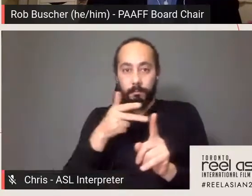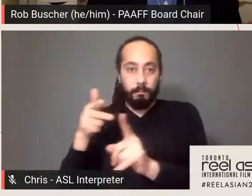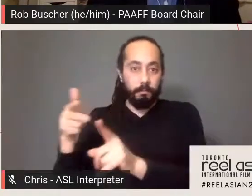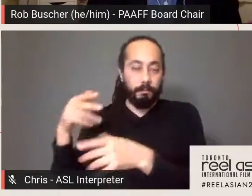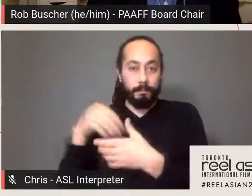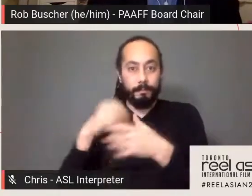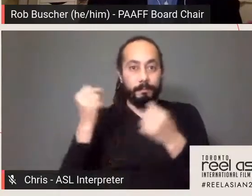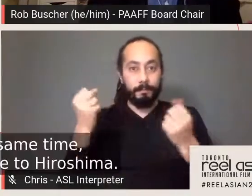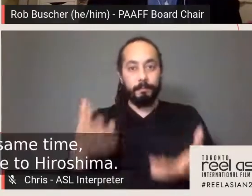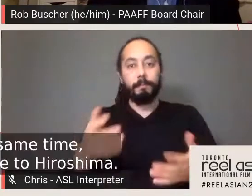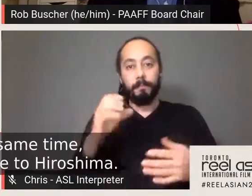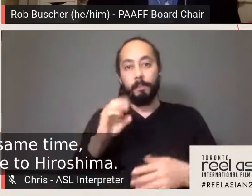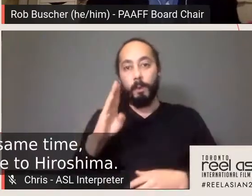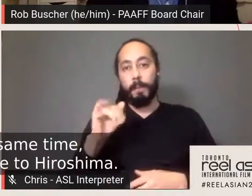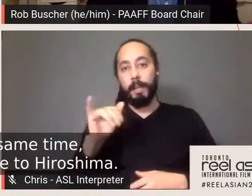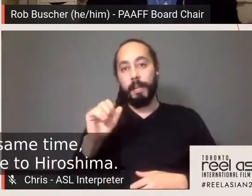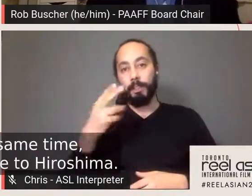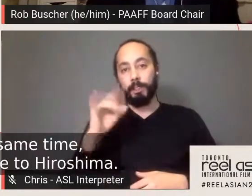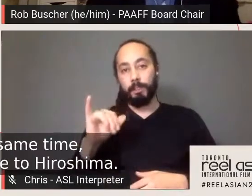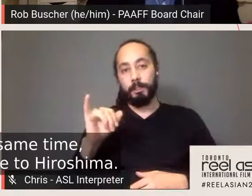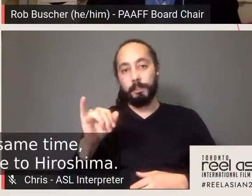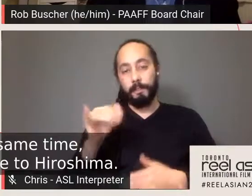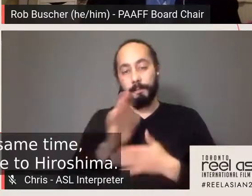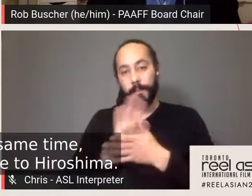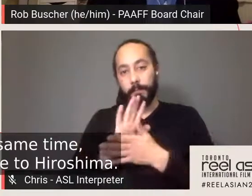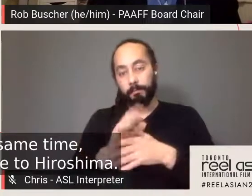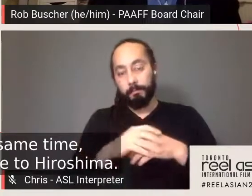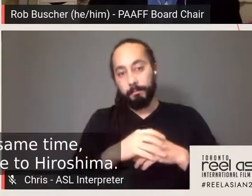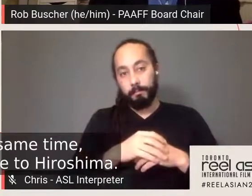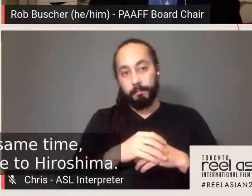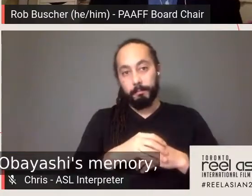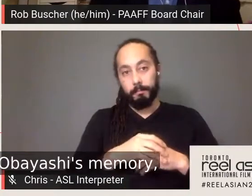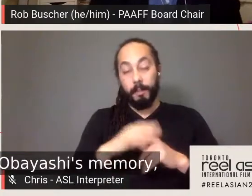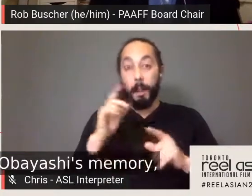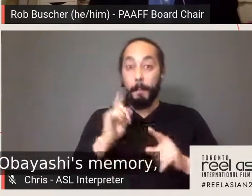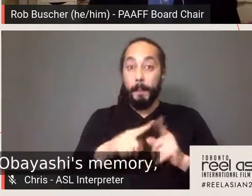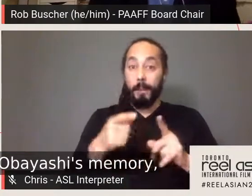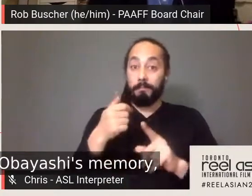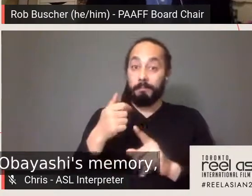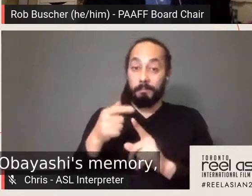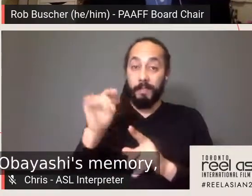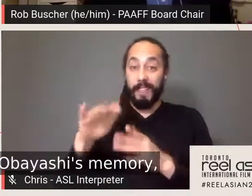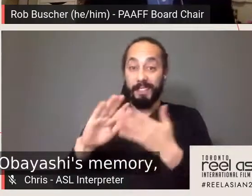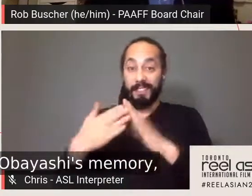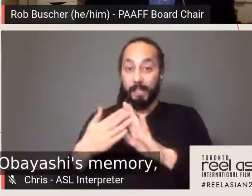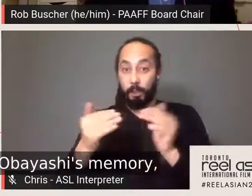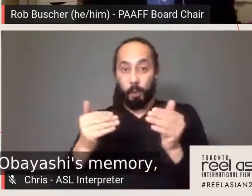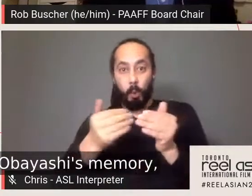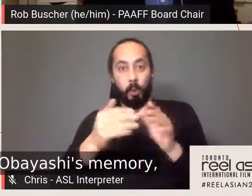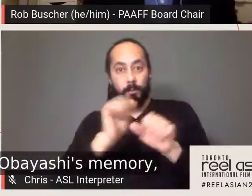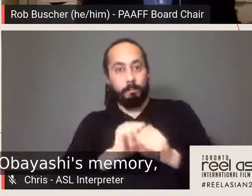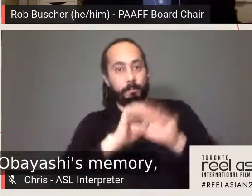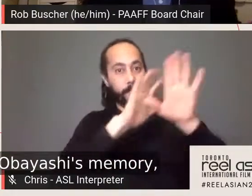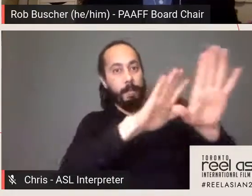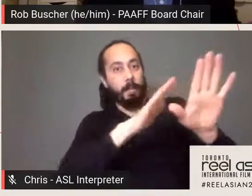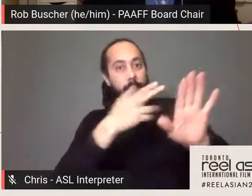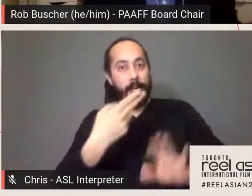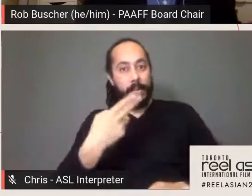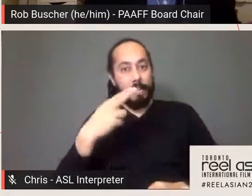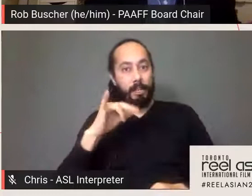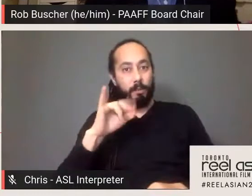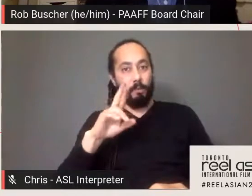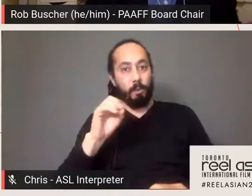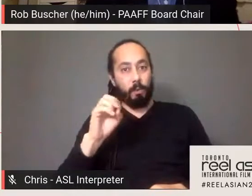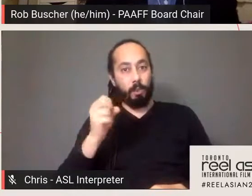films. But at the same time, Onomichi is very close to Hiroshima. So in his memory, in Obayashi's memory, I